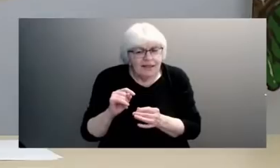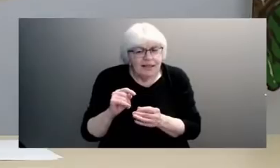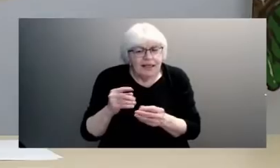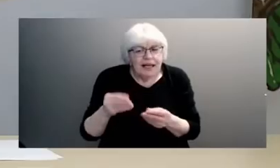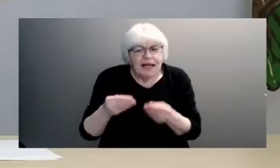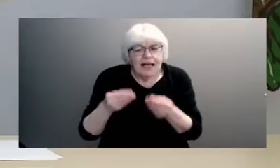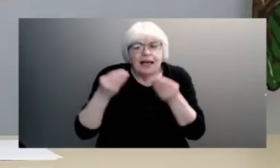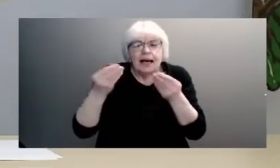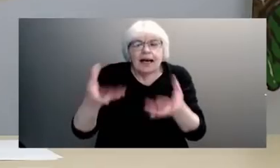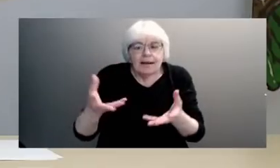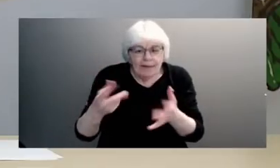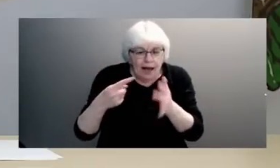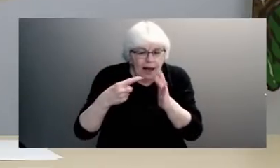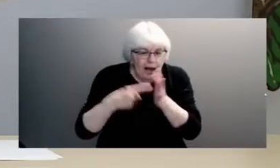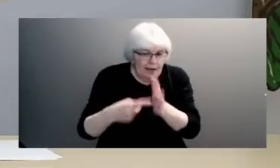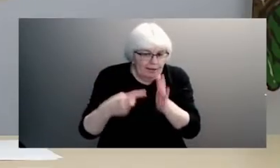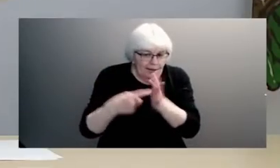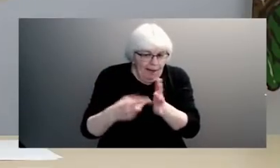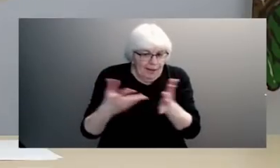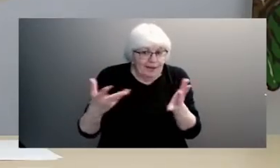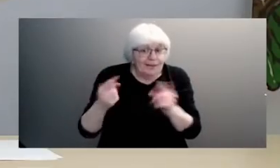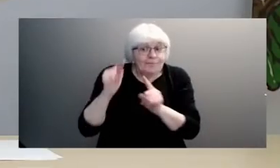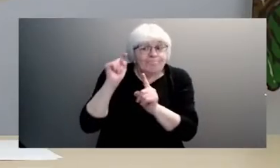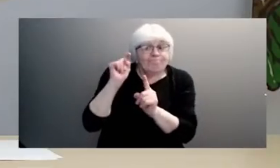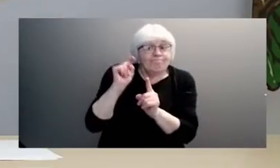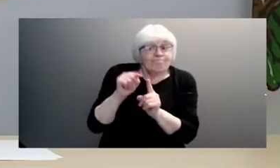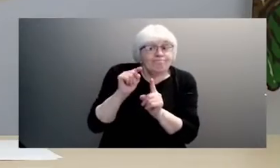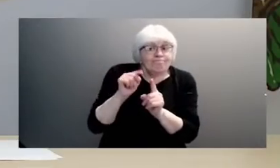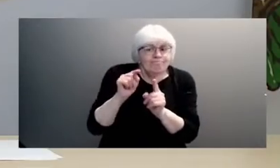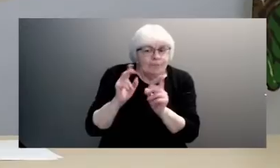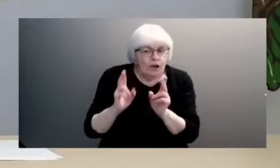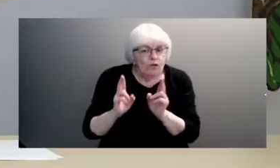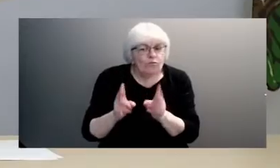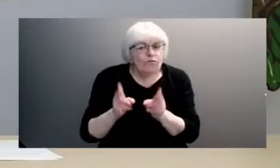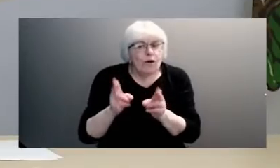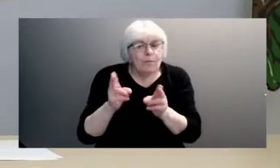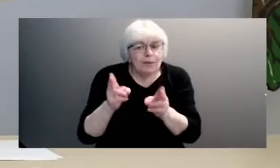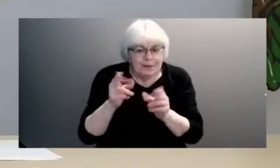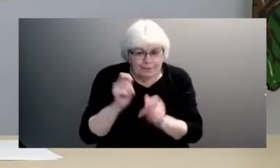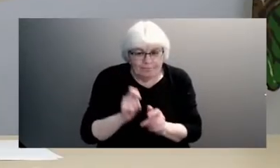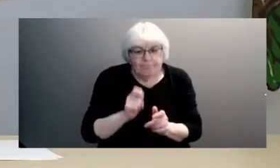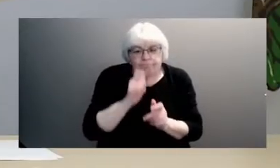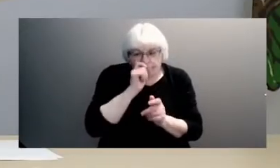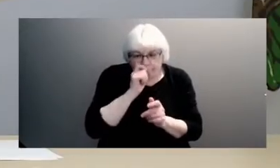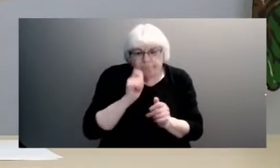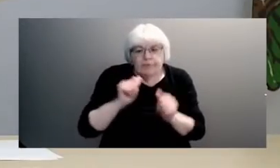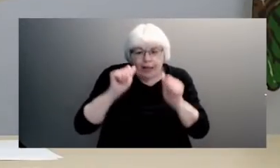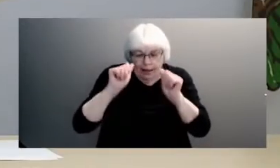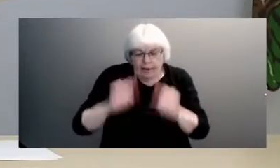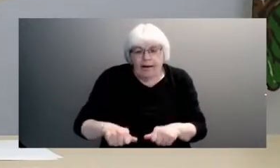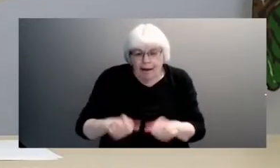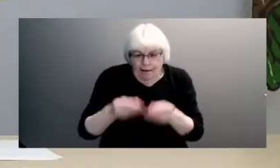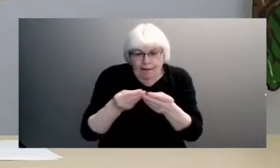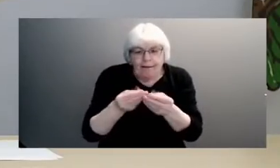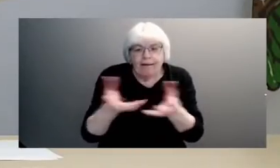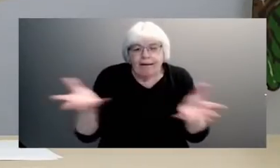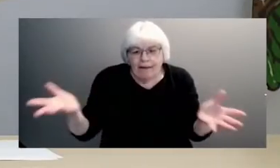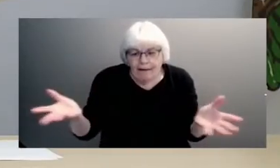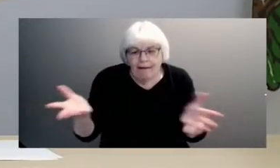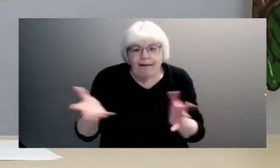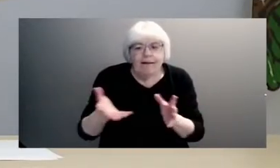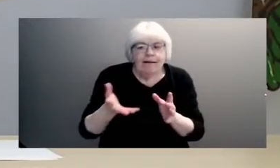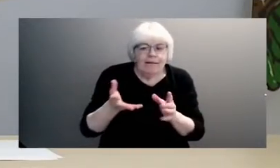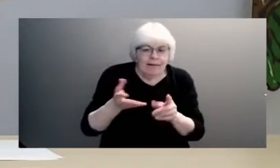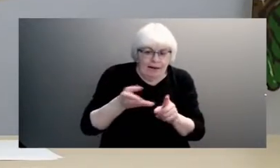continue to use antigen tests. But you can imagine the whole country is trying to access rapid